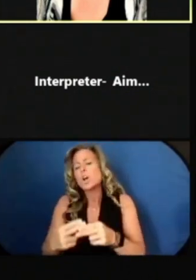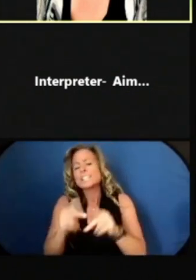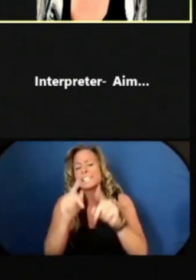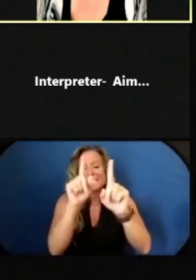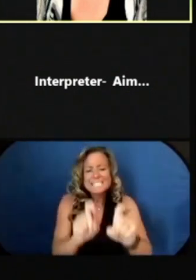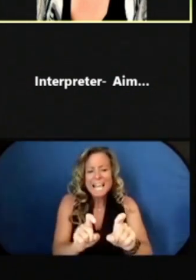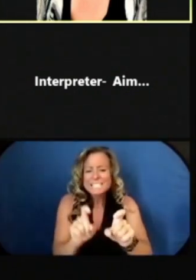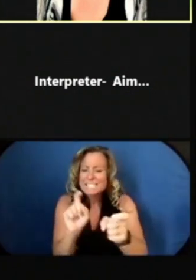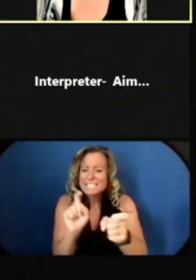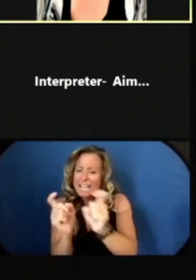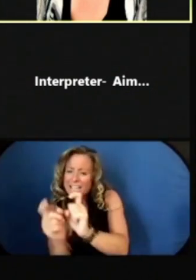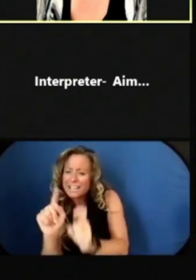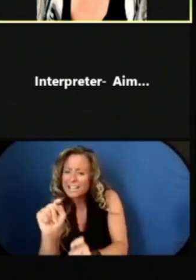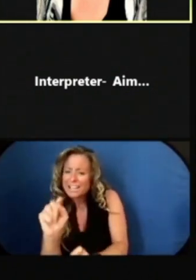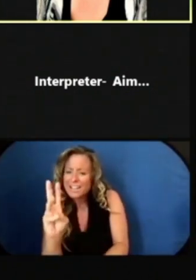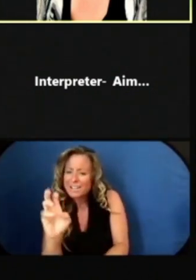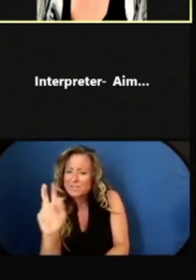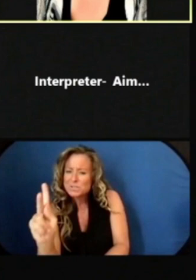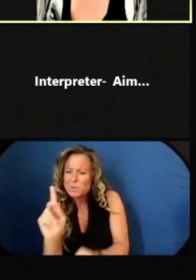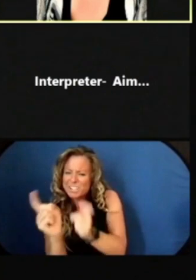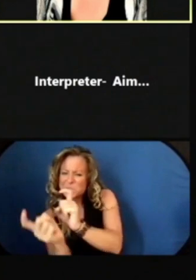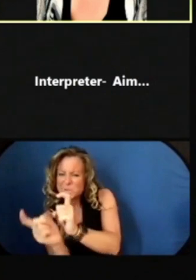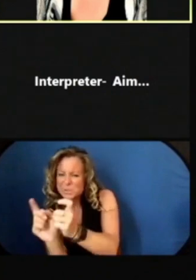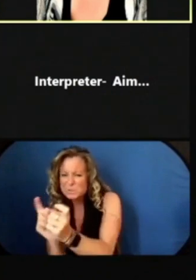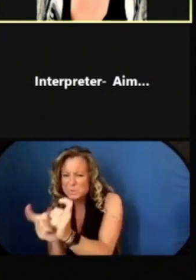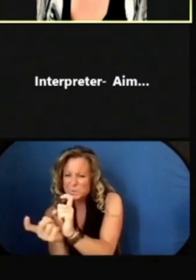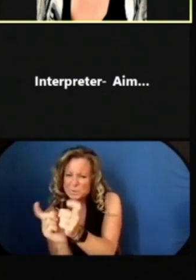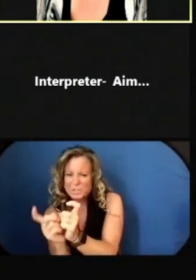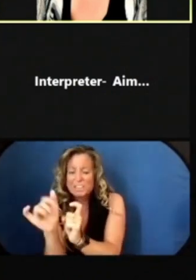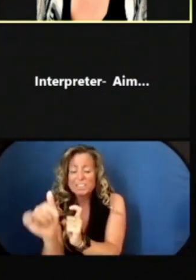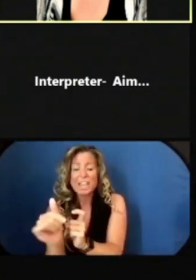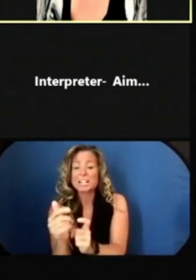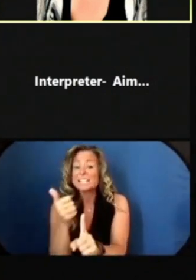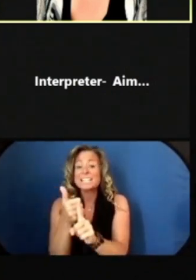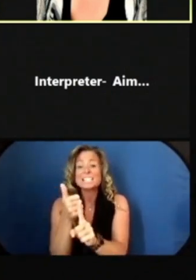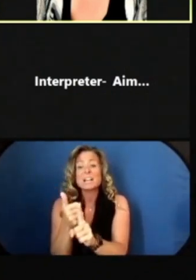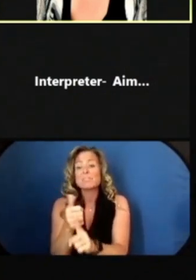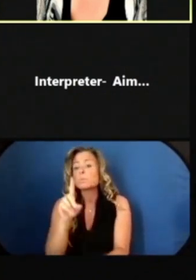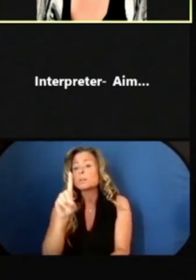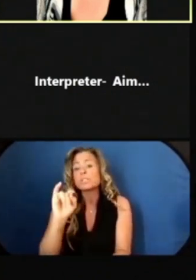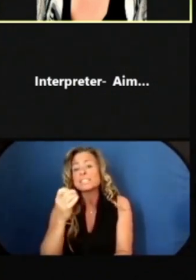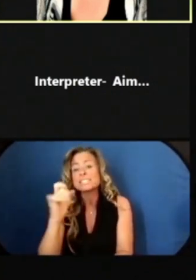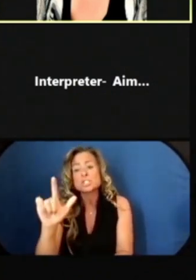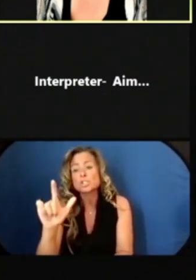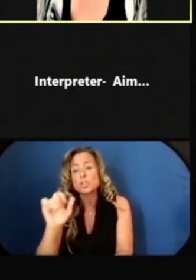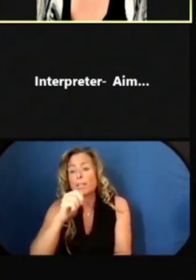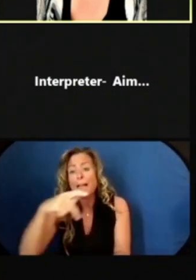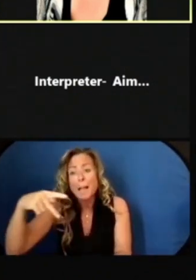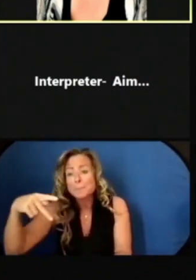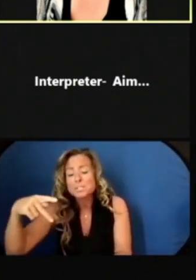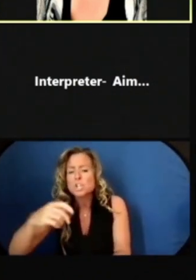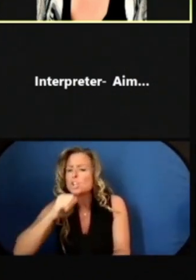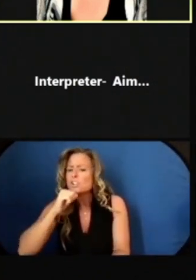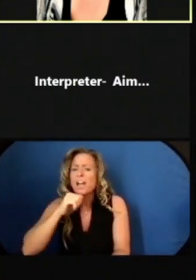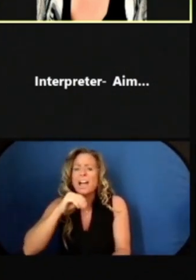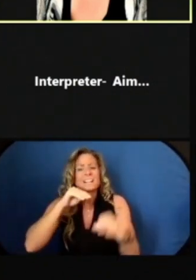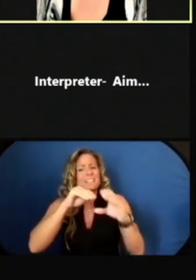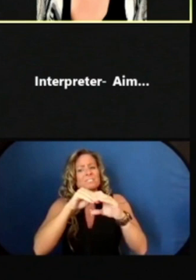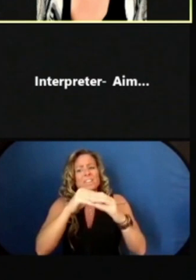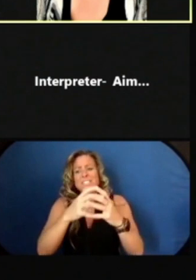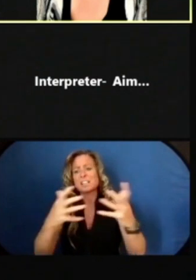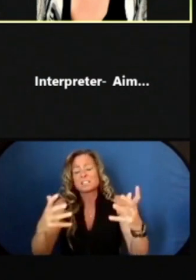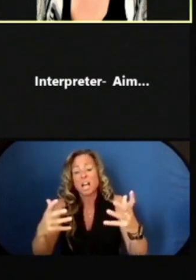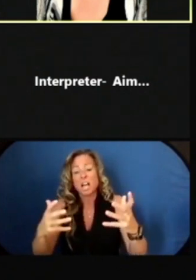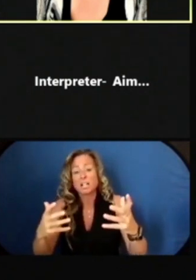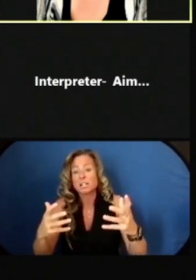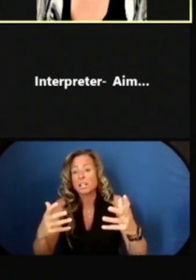It's never completely done, and that's the beauty of digital applications. You're not investing a lot into something that